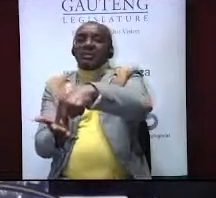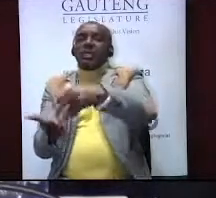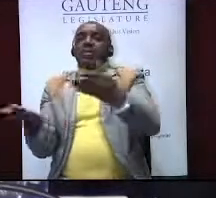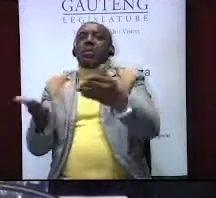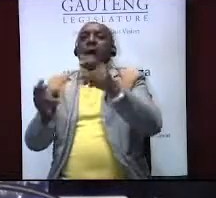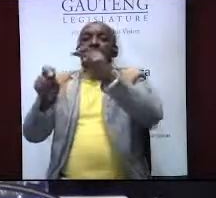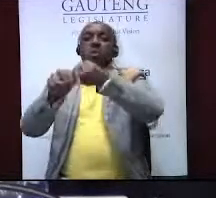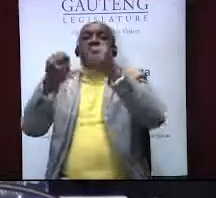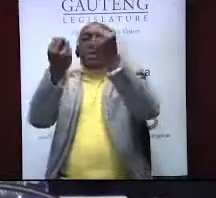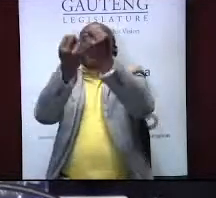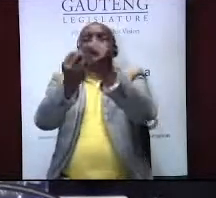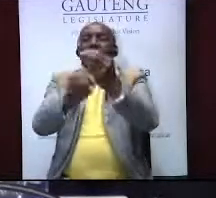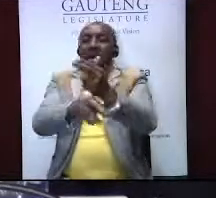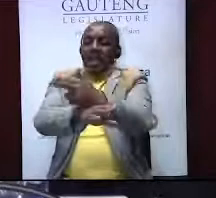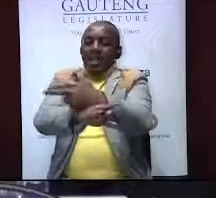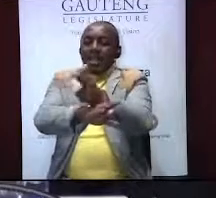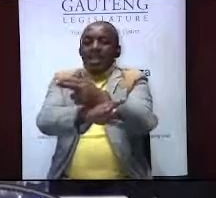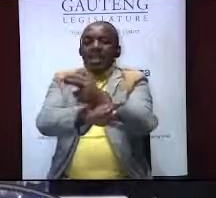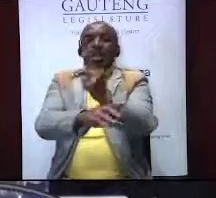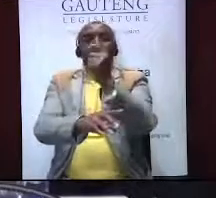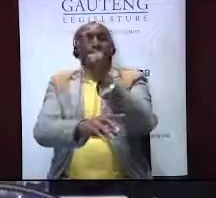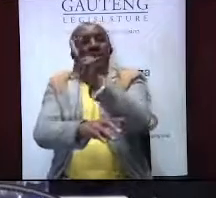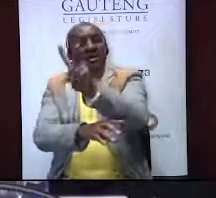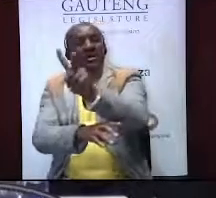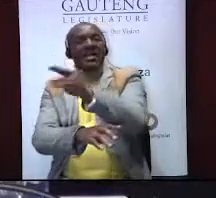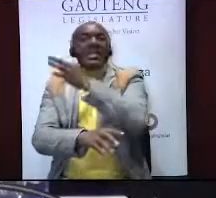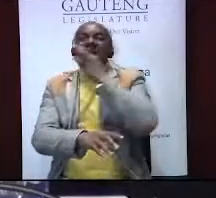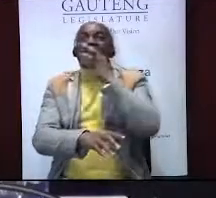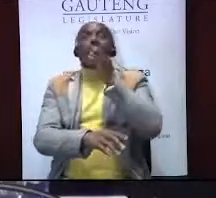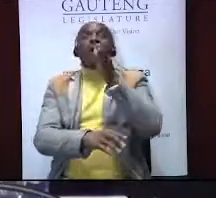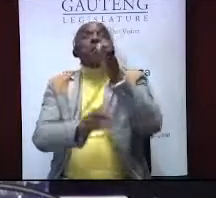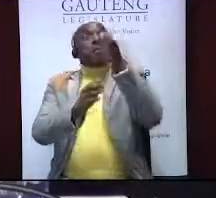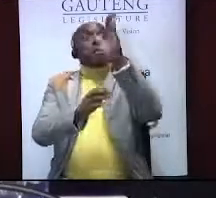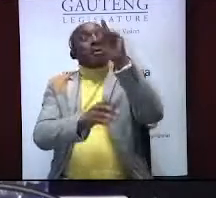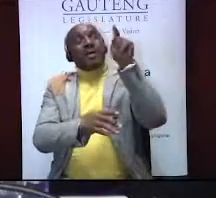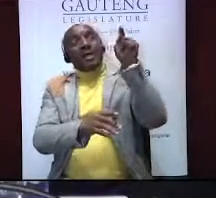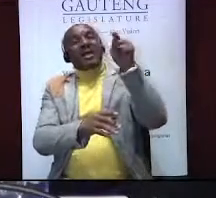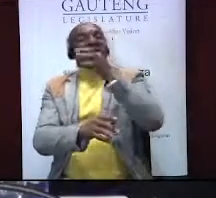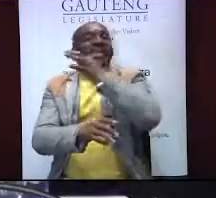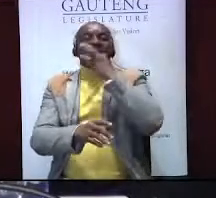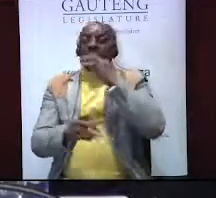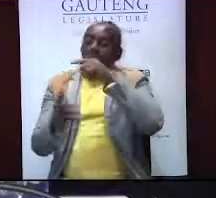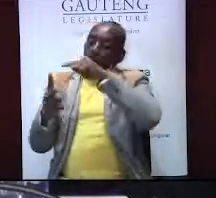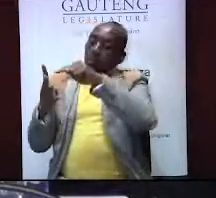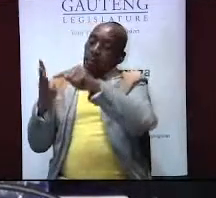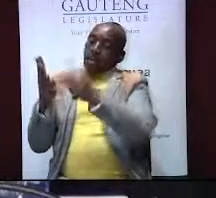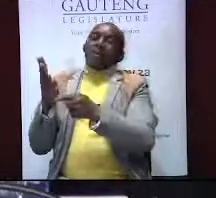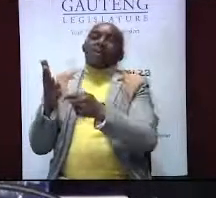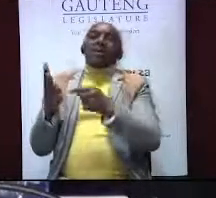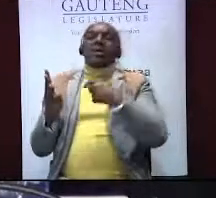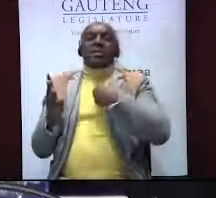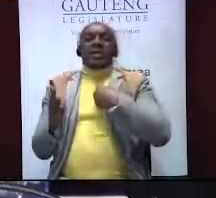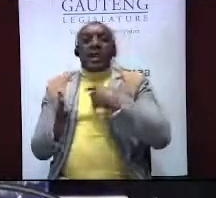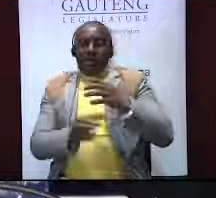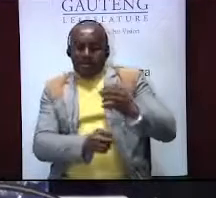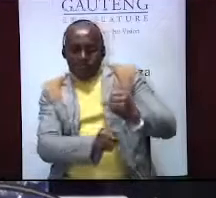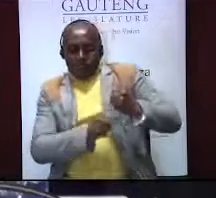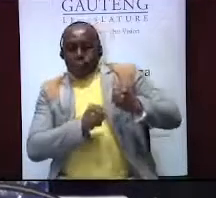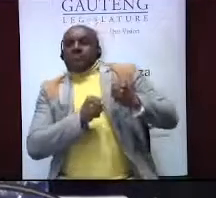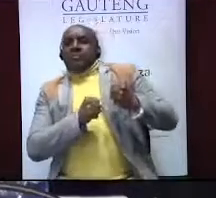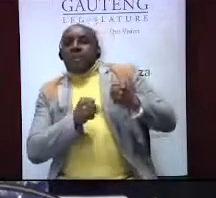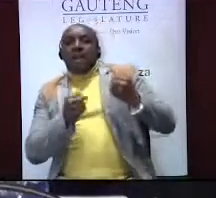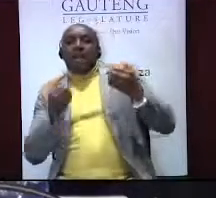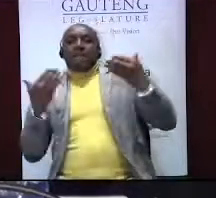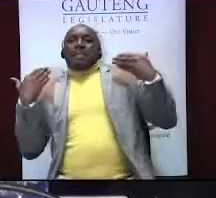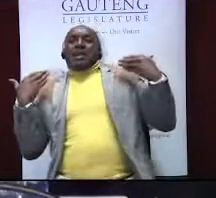national media saying, this is what God is saying. We are pulled back to say, where